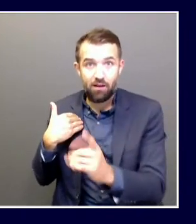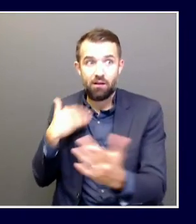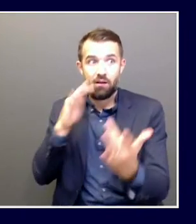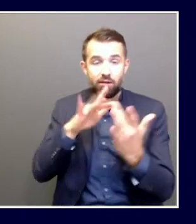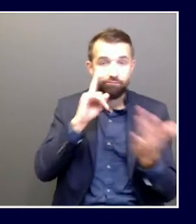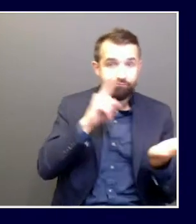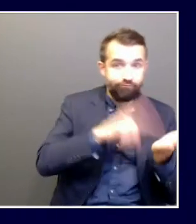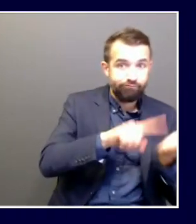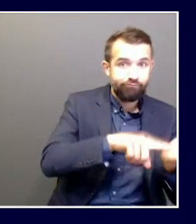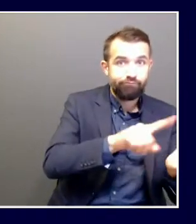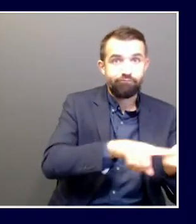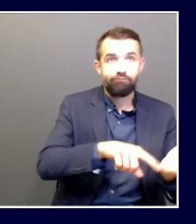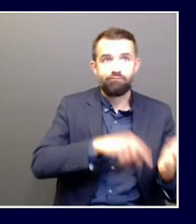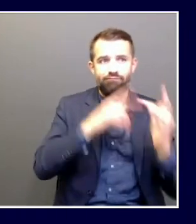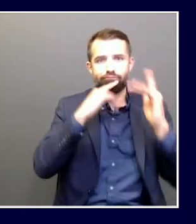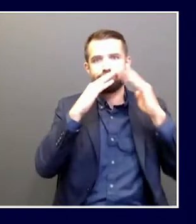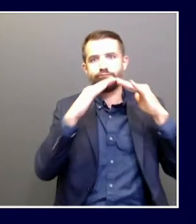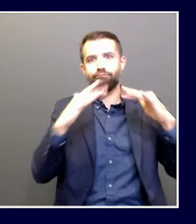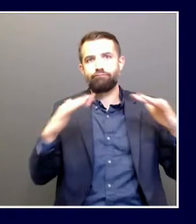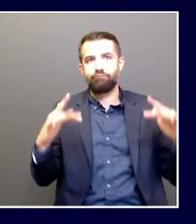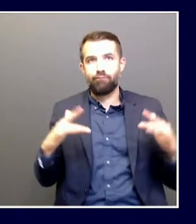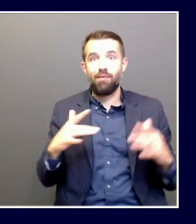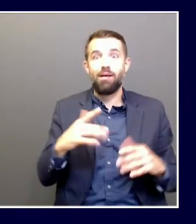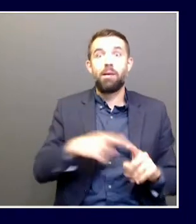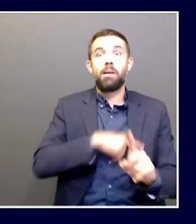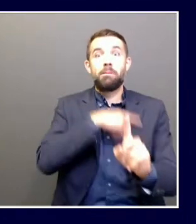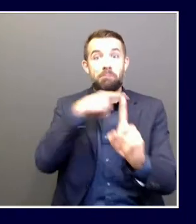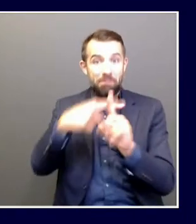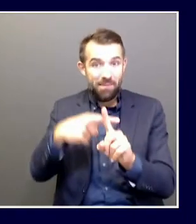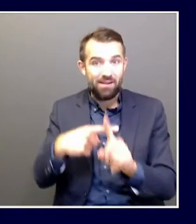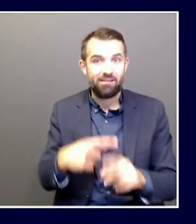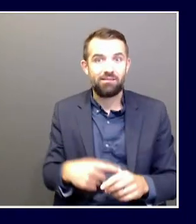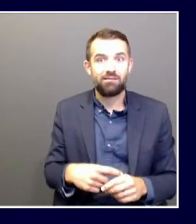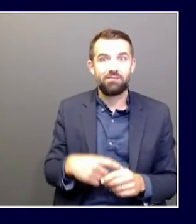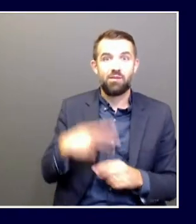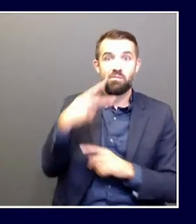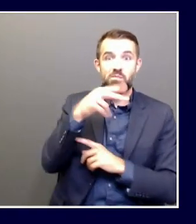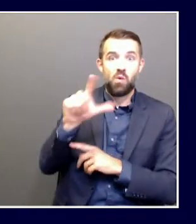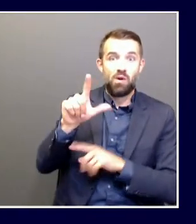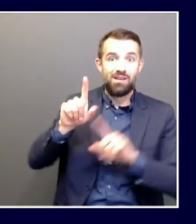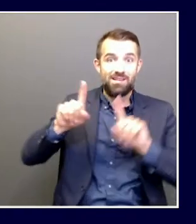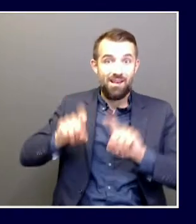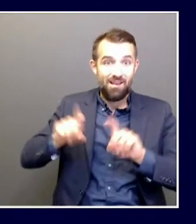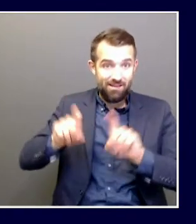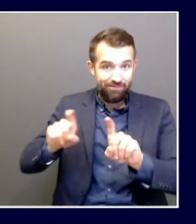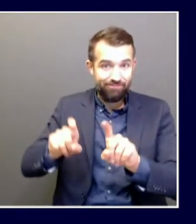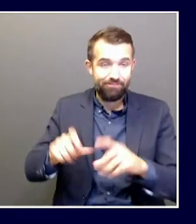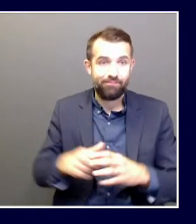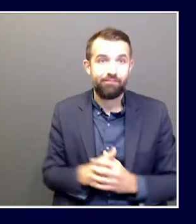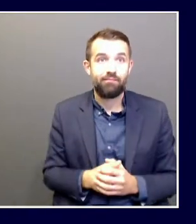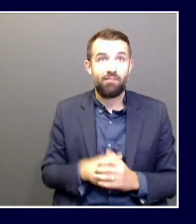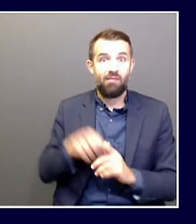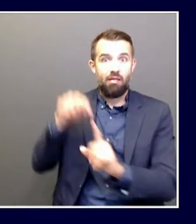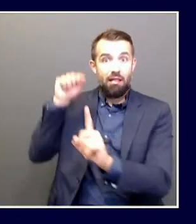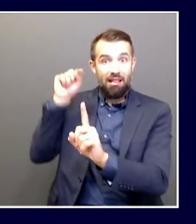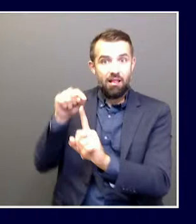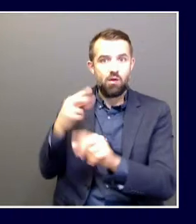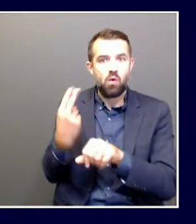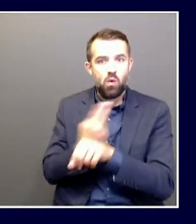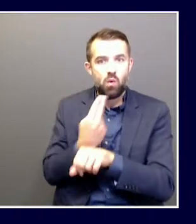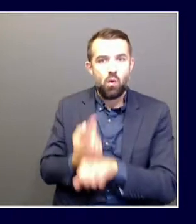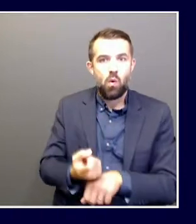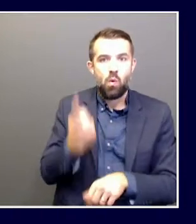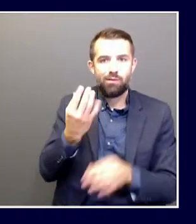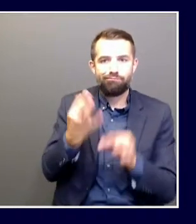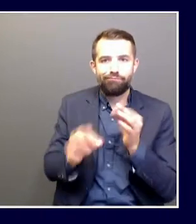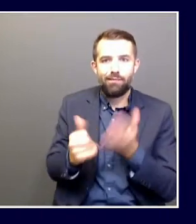one of several tools that any school may use to early detect and isolate kids and teachers and staff